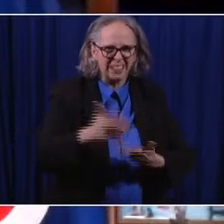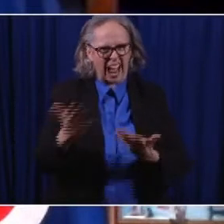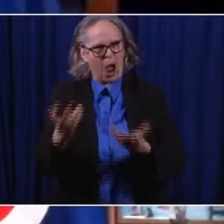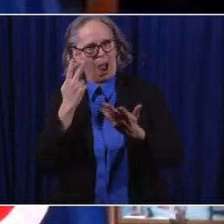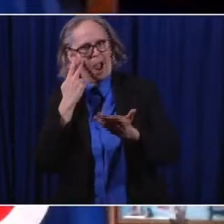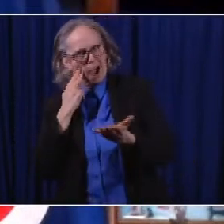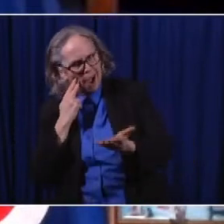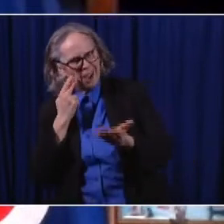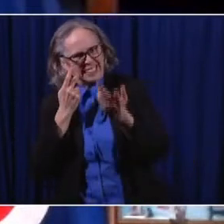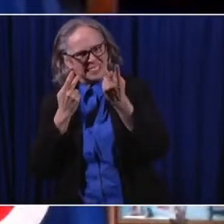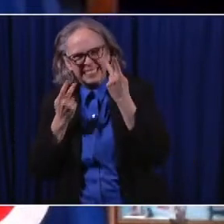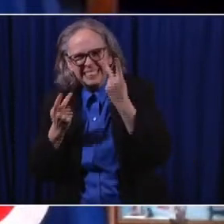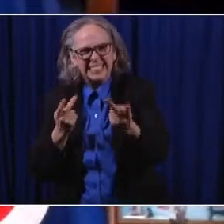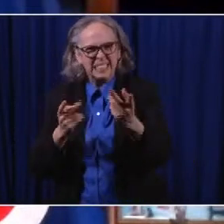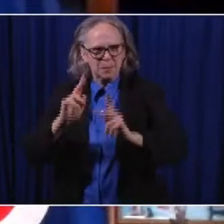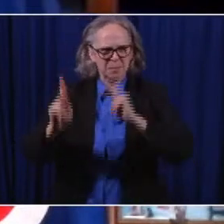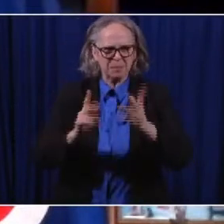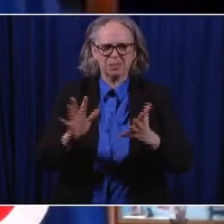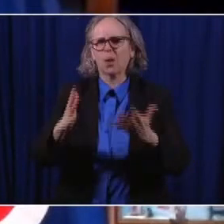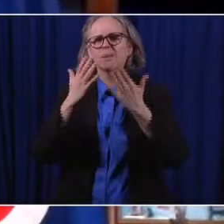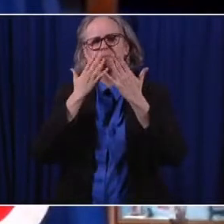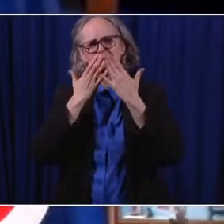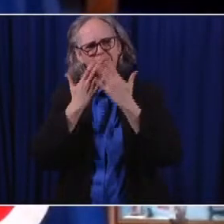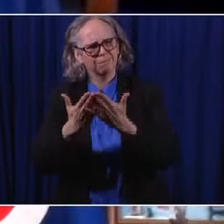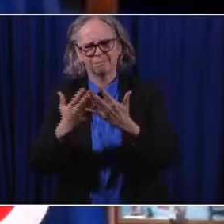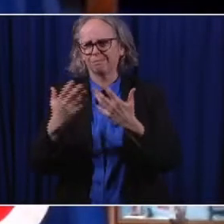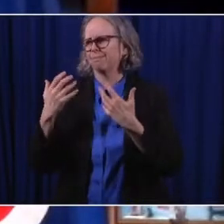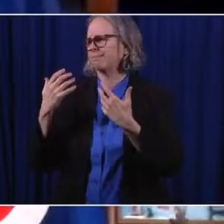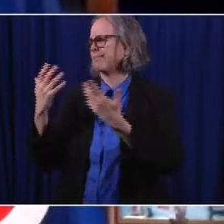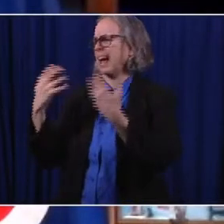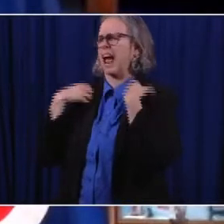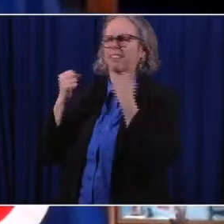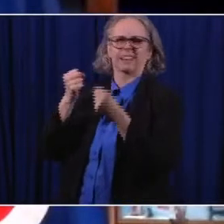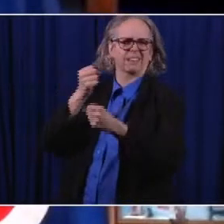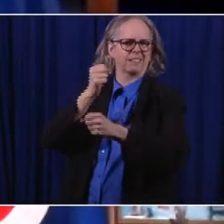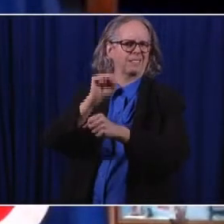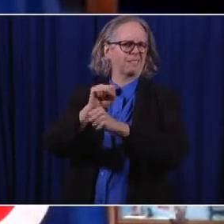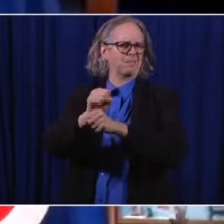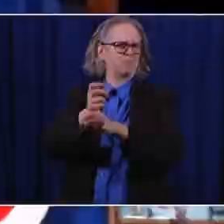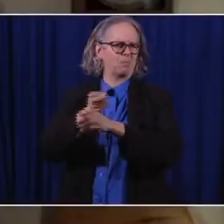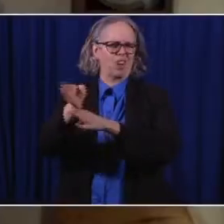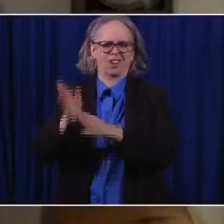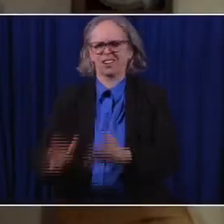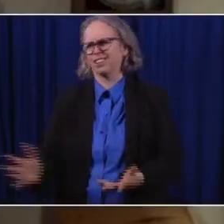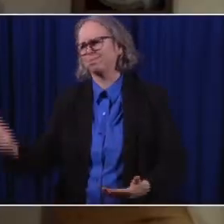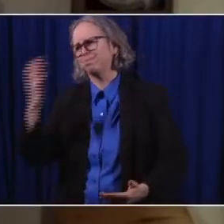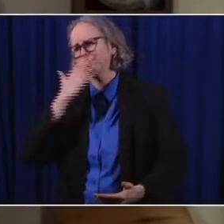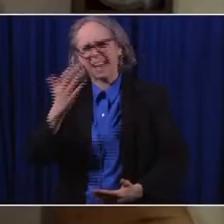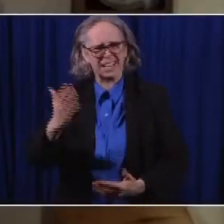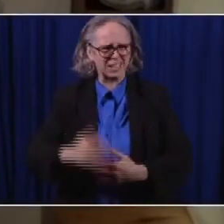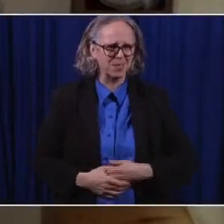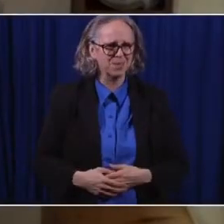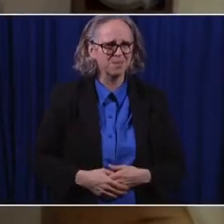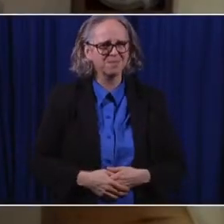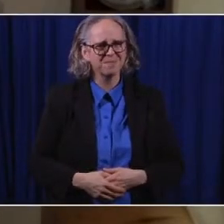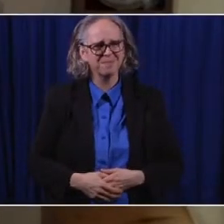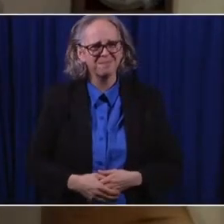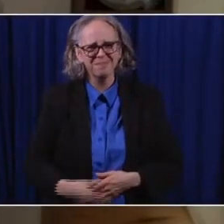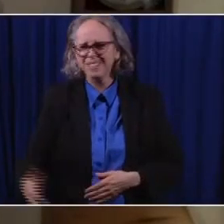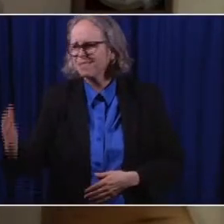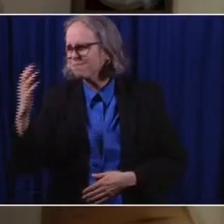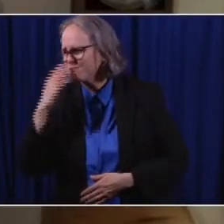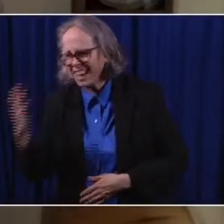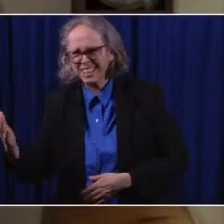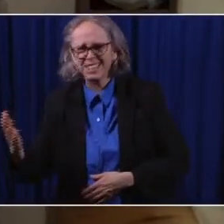out there, really just doing amazing things for all of us. Thanks, Governor. Lieutenant Governor, thank you very much. Eric, let's